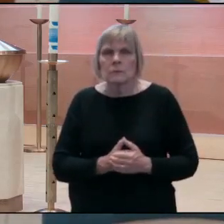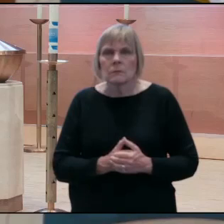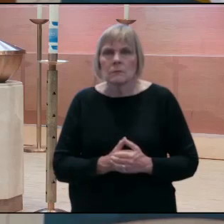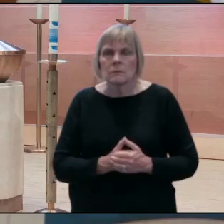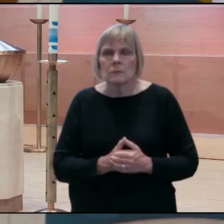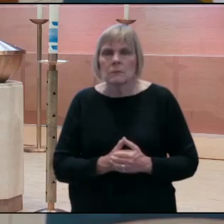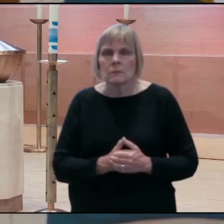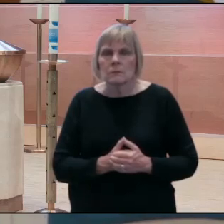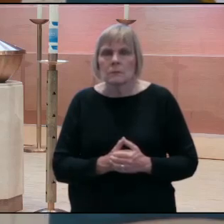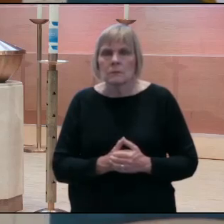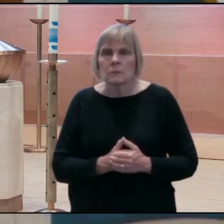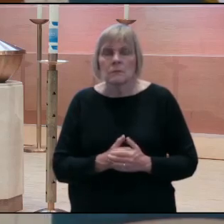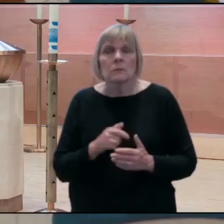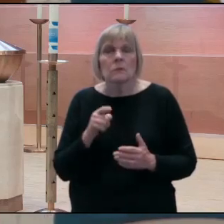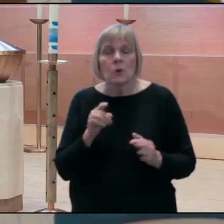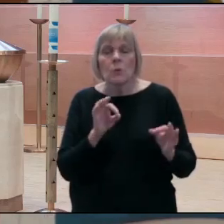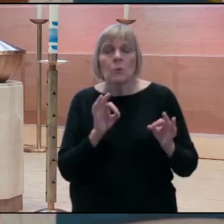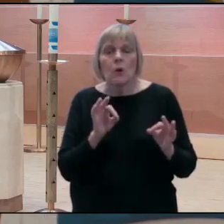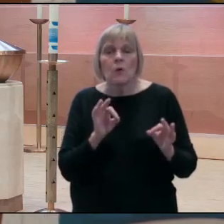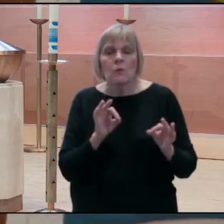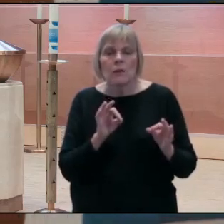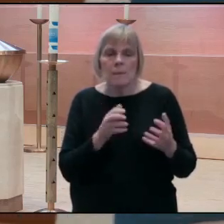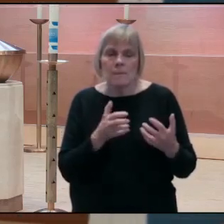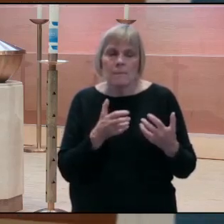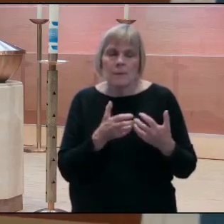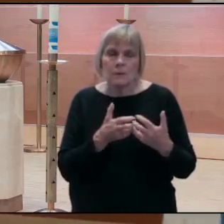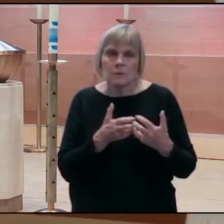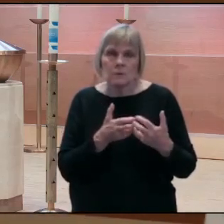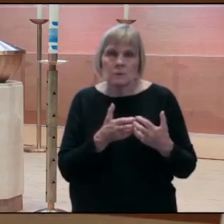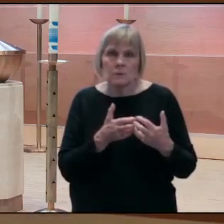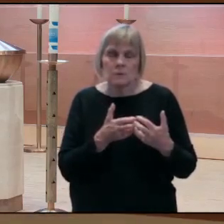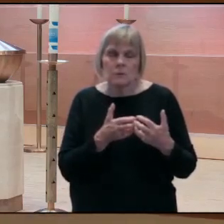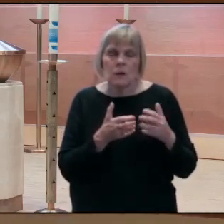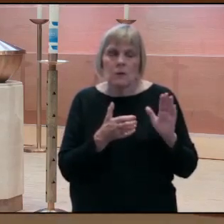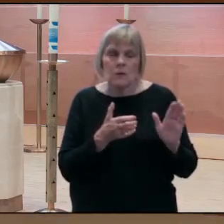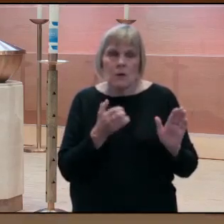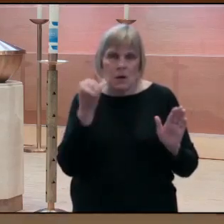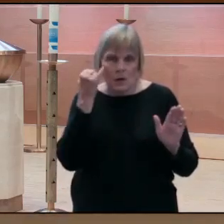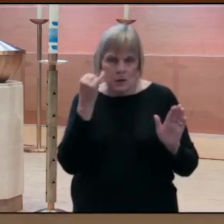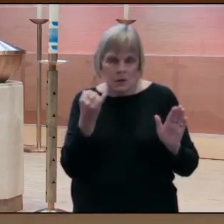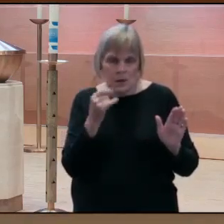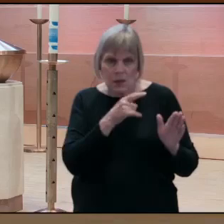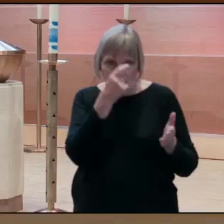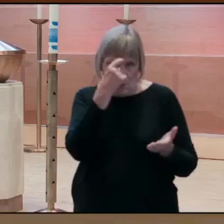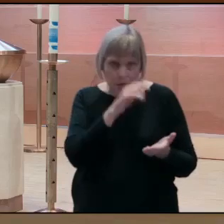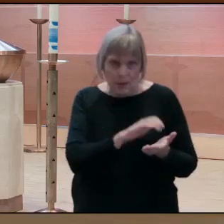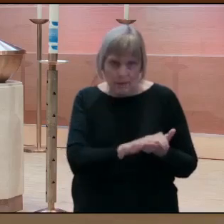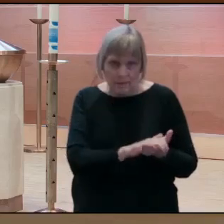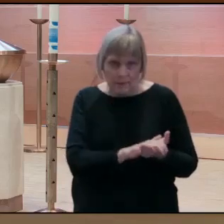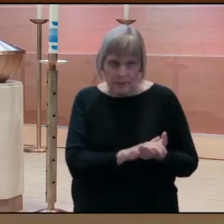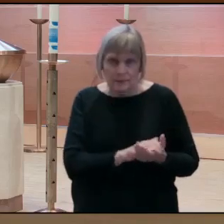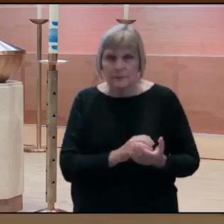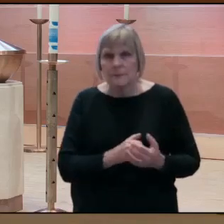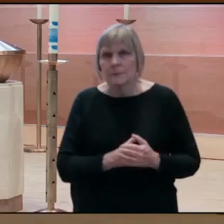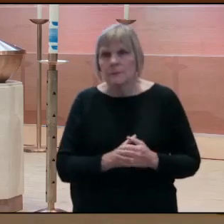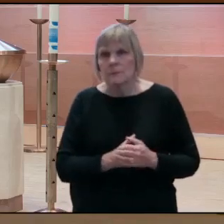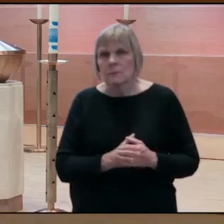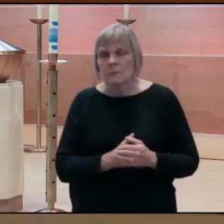As long as you perfectly conform to the ideologies and beliefs of that